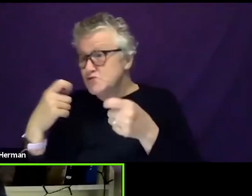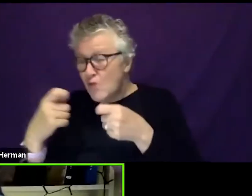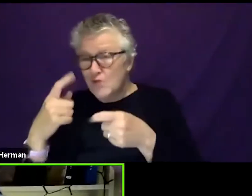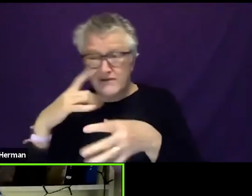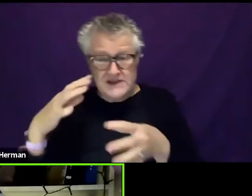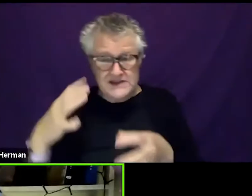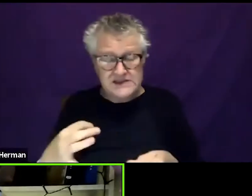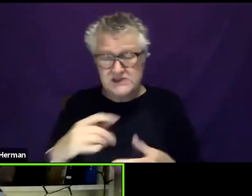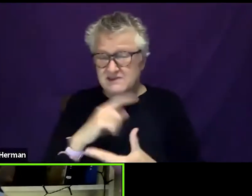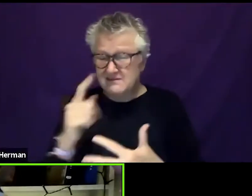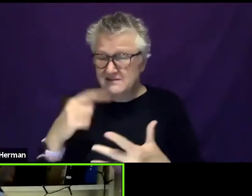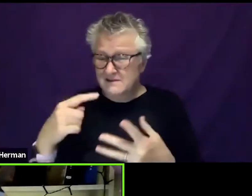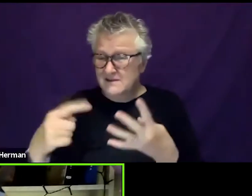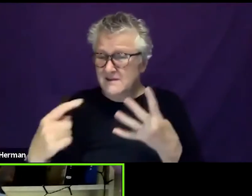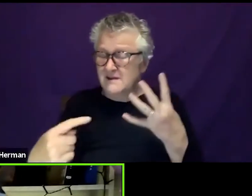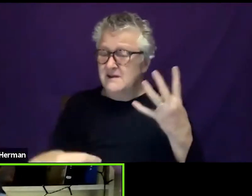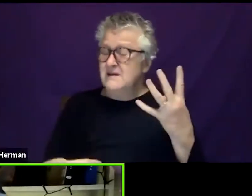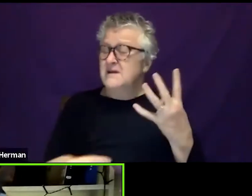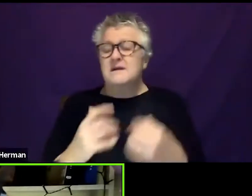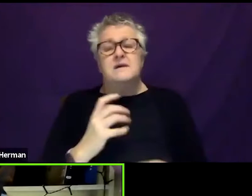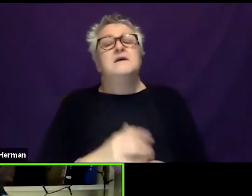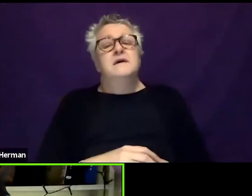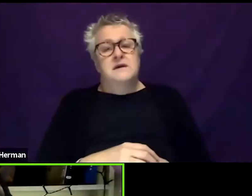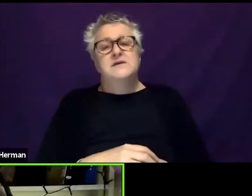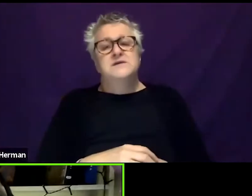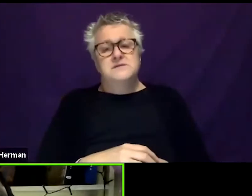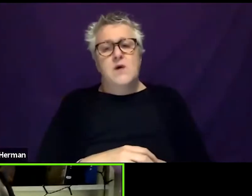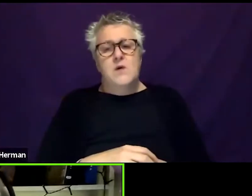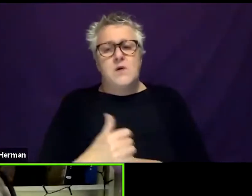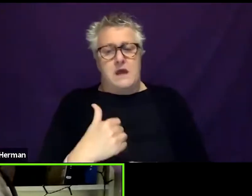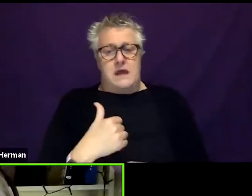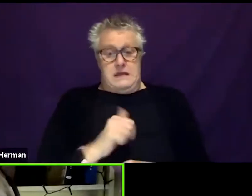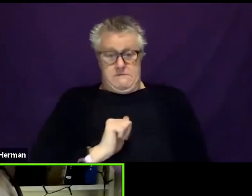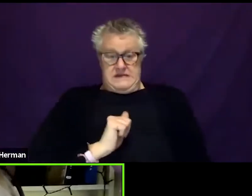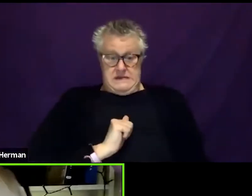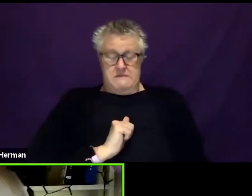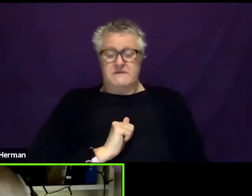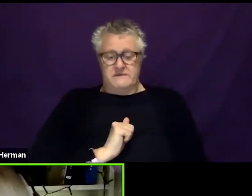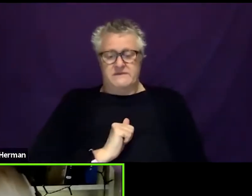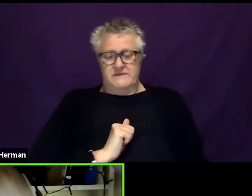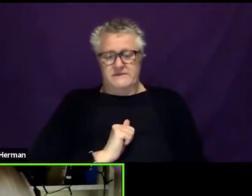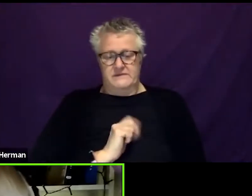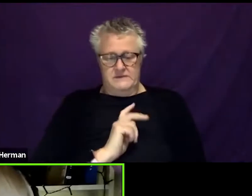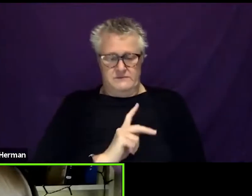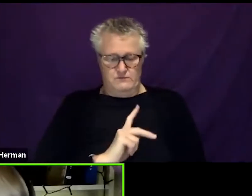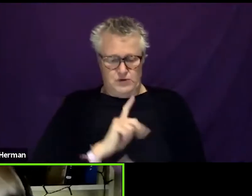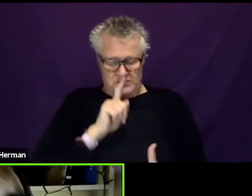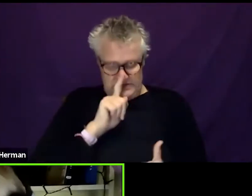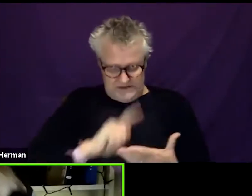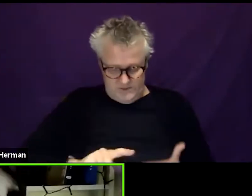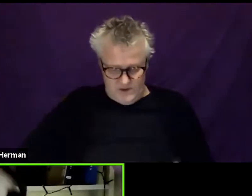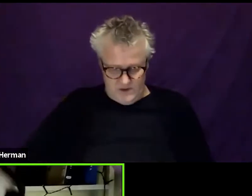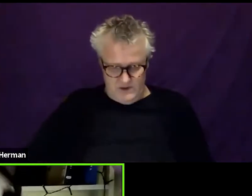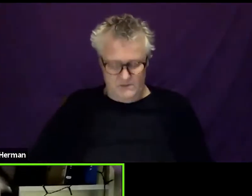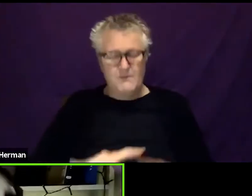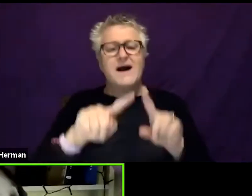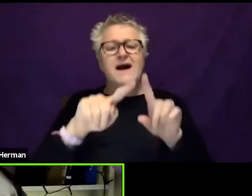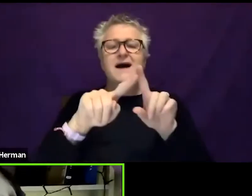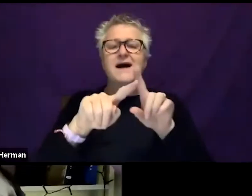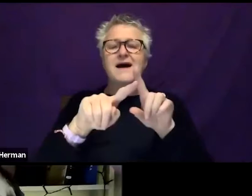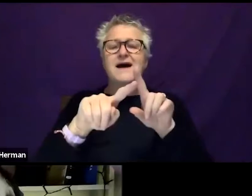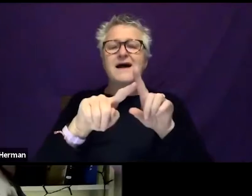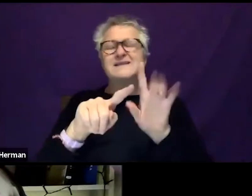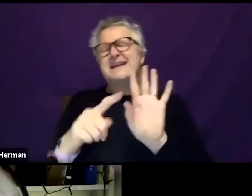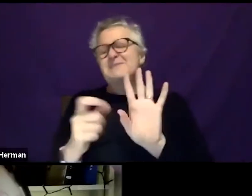decisions. So that is something I've been personally exploring. But I can talk about my online pub first, because that's a little